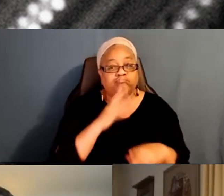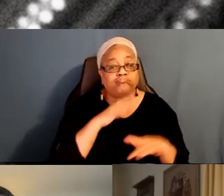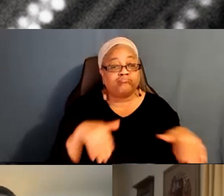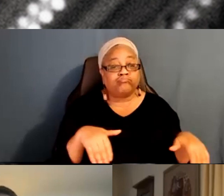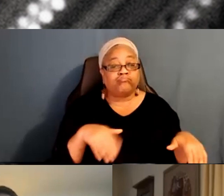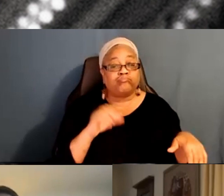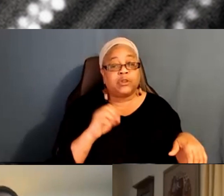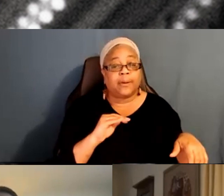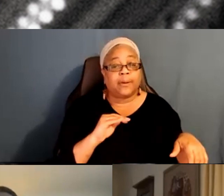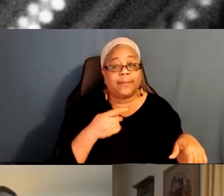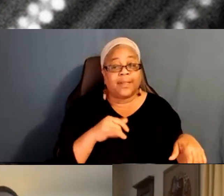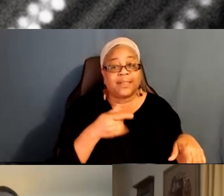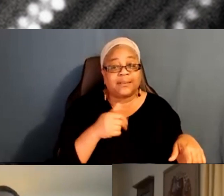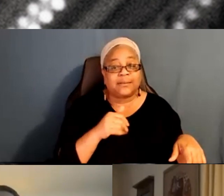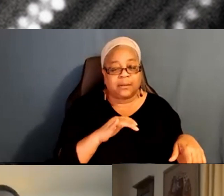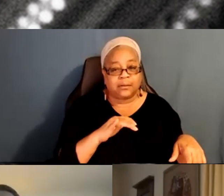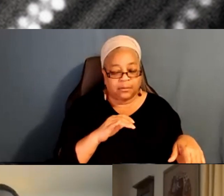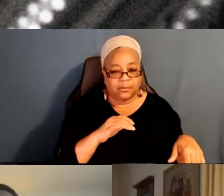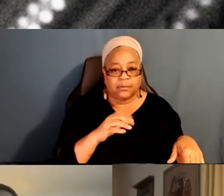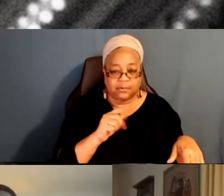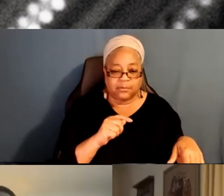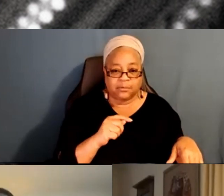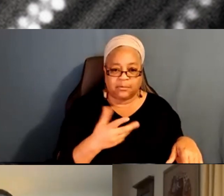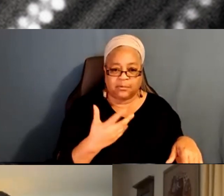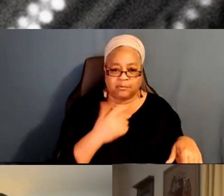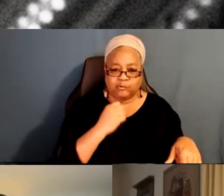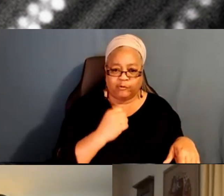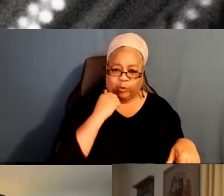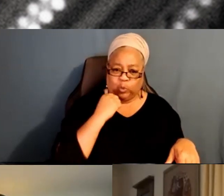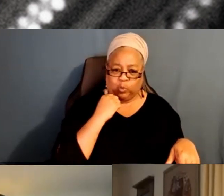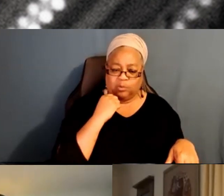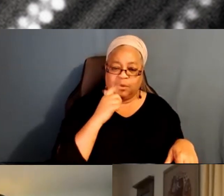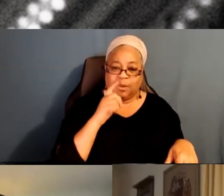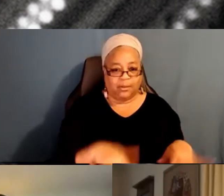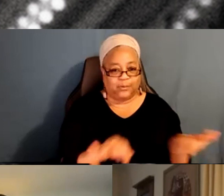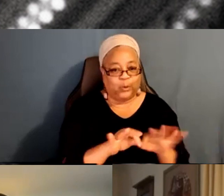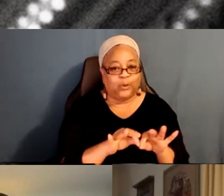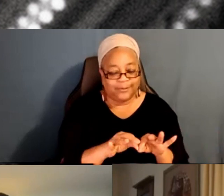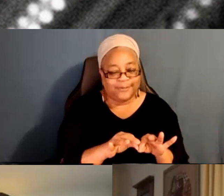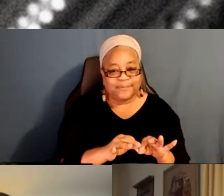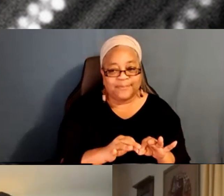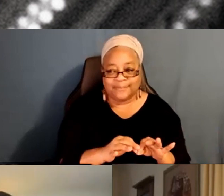it's that refusal of complicity which is so important, and that the